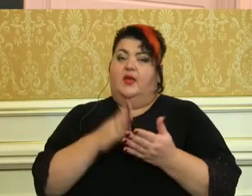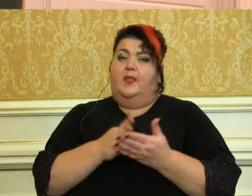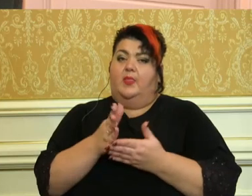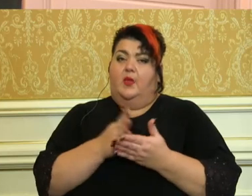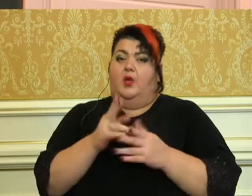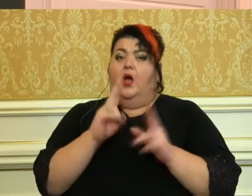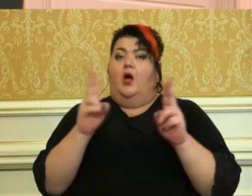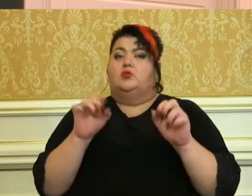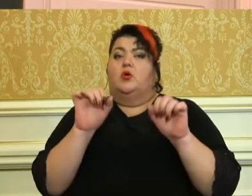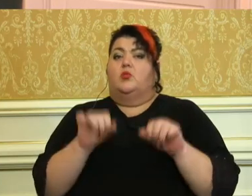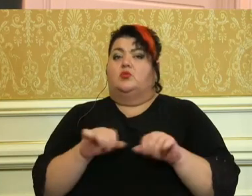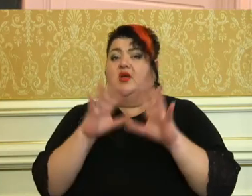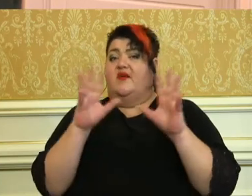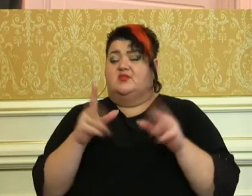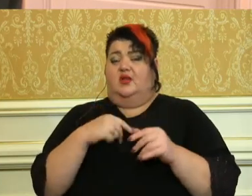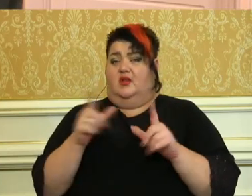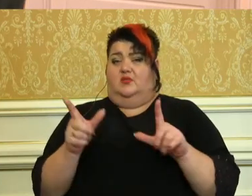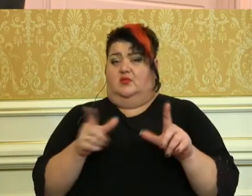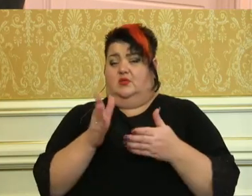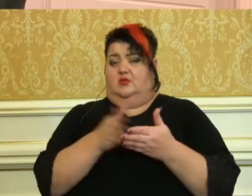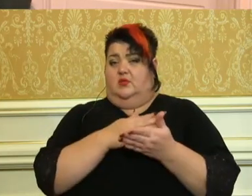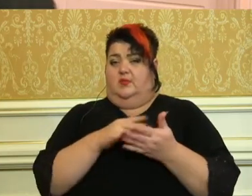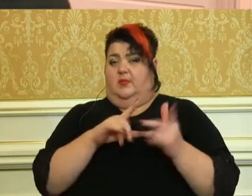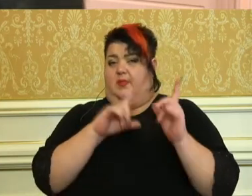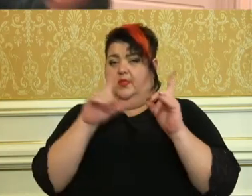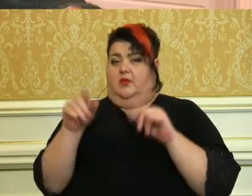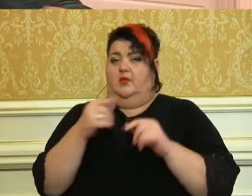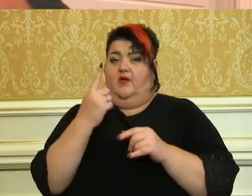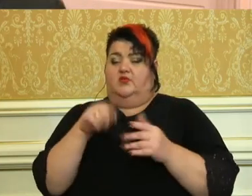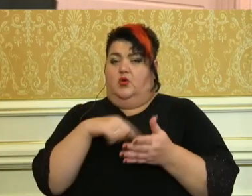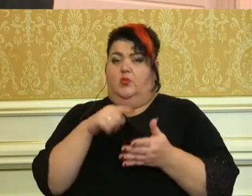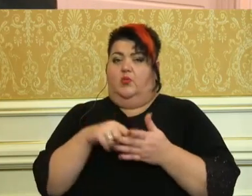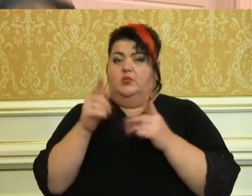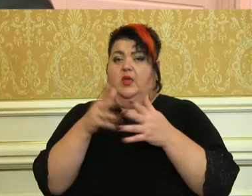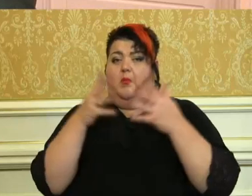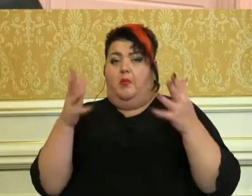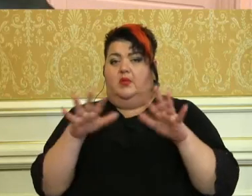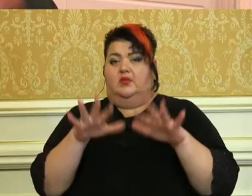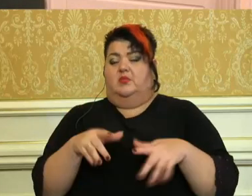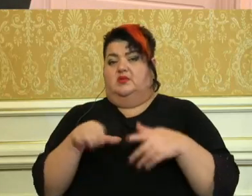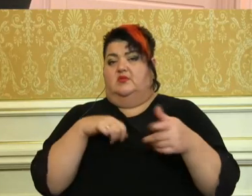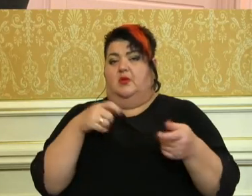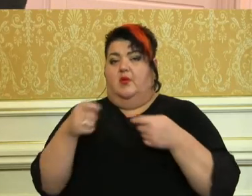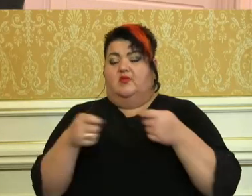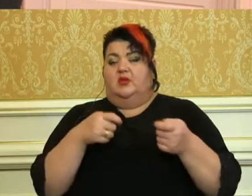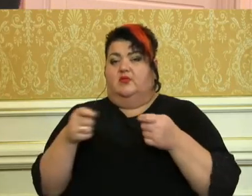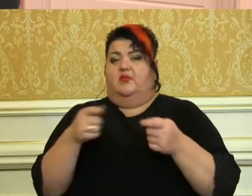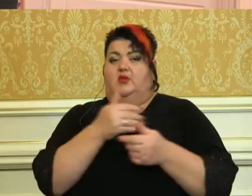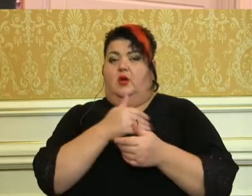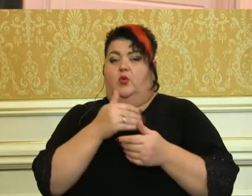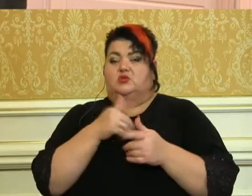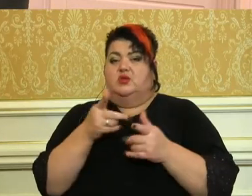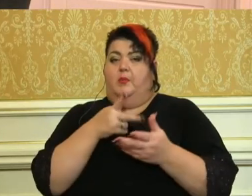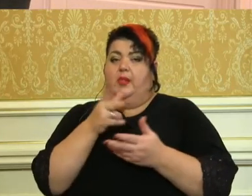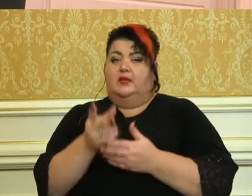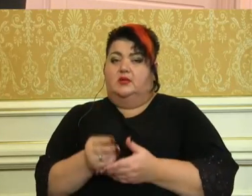We have to understand that they have to work, and that even we